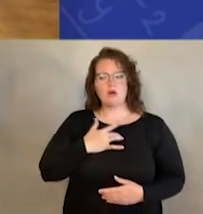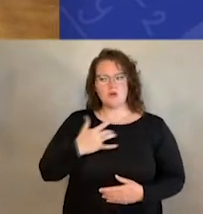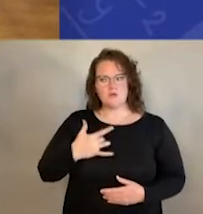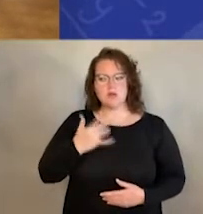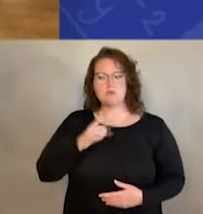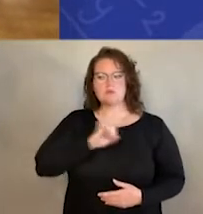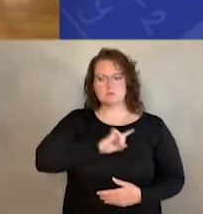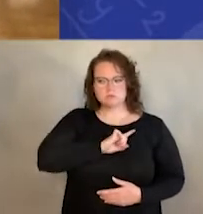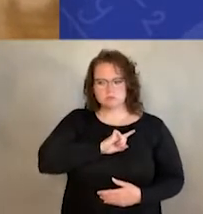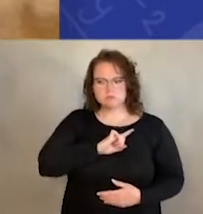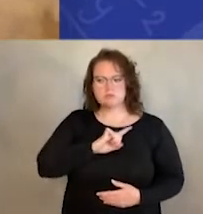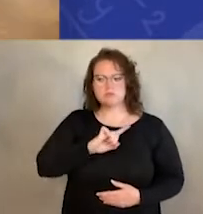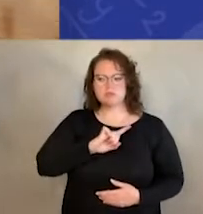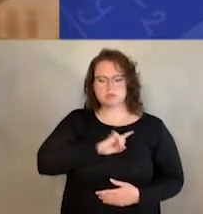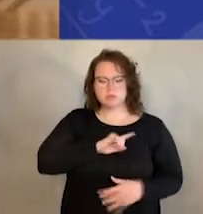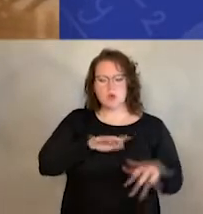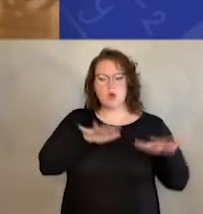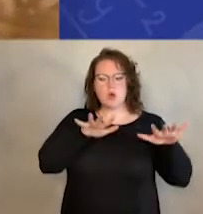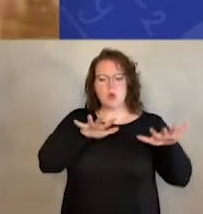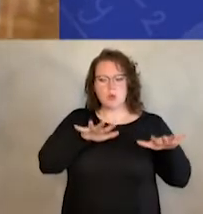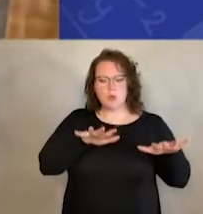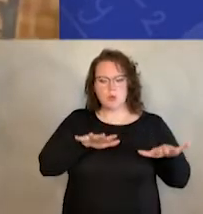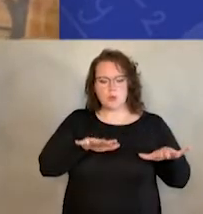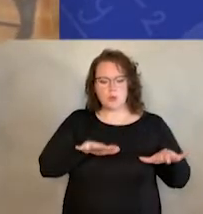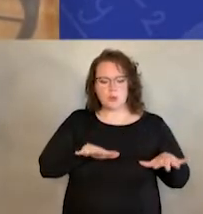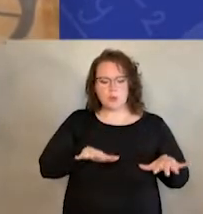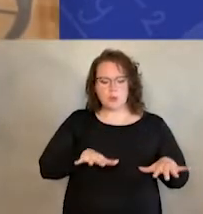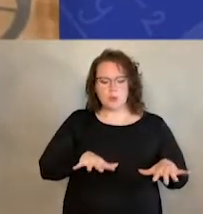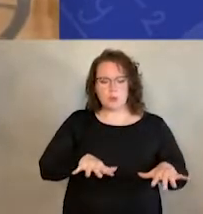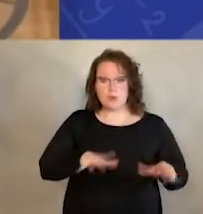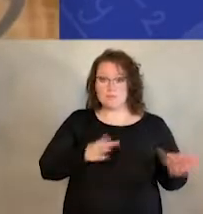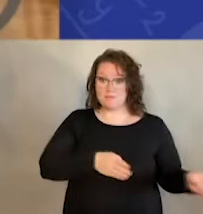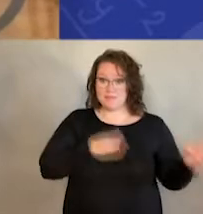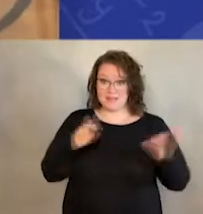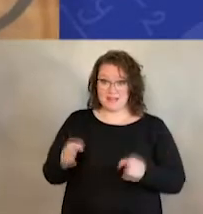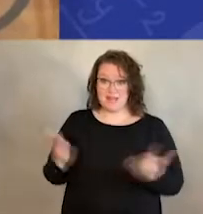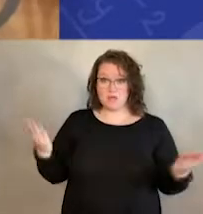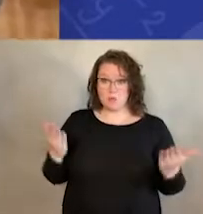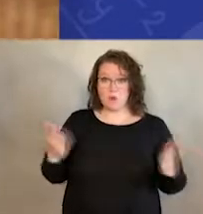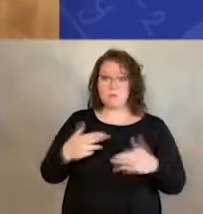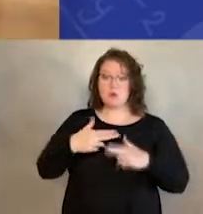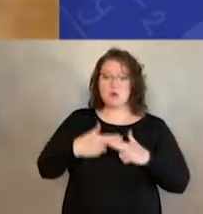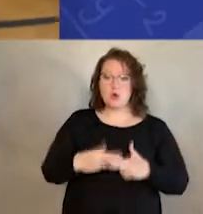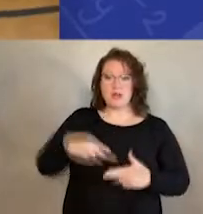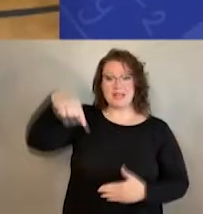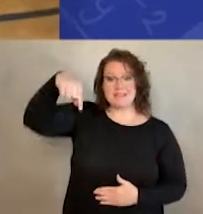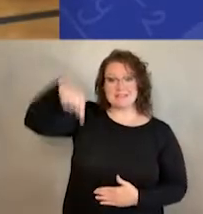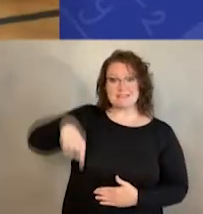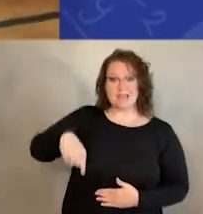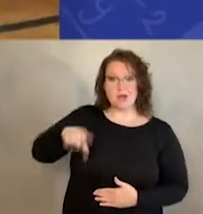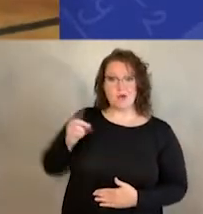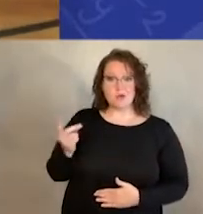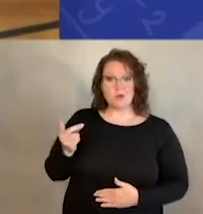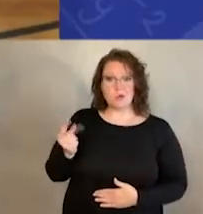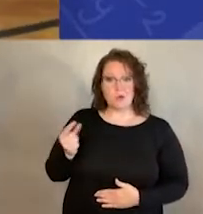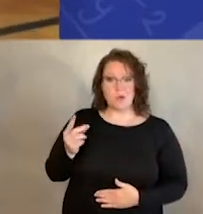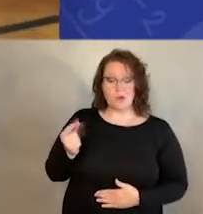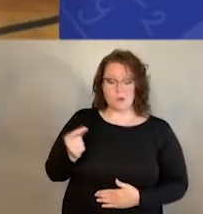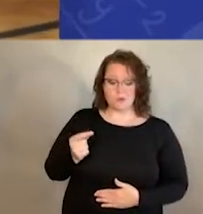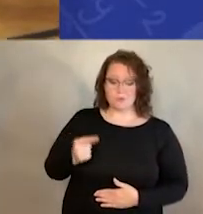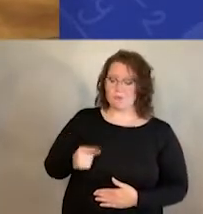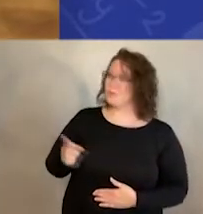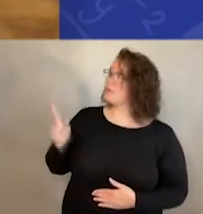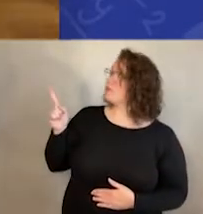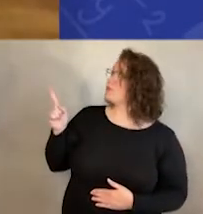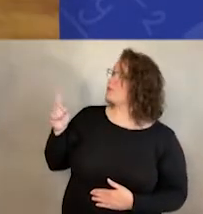her breathing pattern. She's going to hold this pose, and then we're going to move to our next pose, which is the downward dog. When she moves to downward dog,